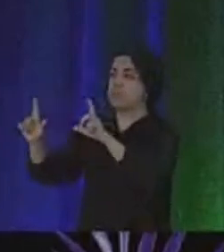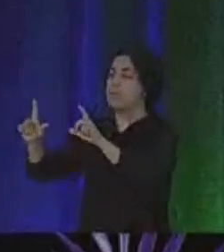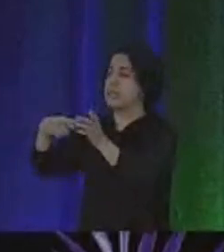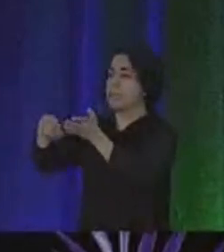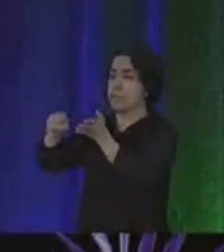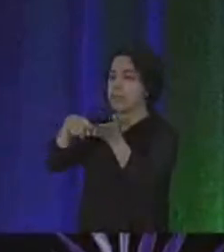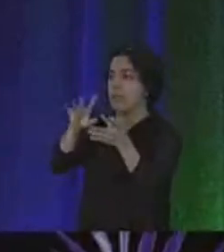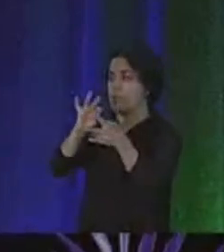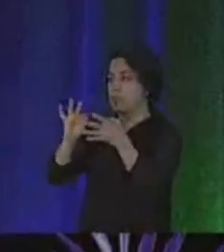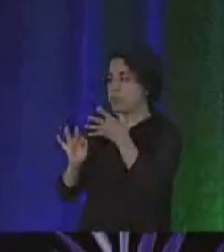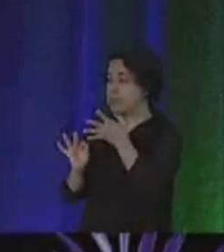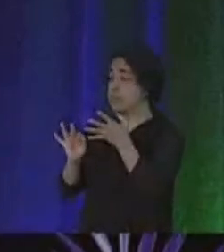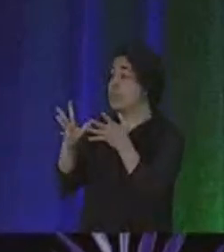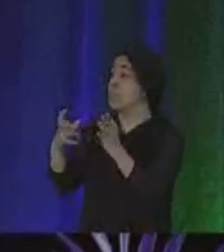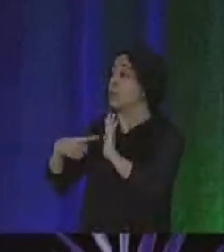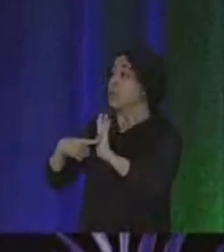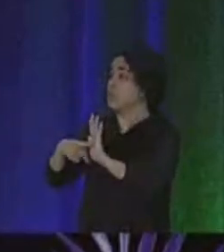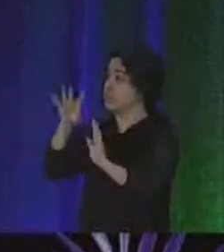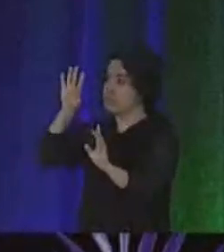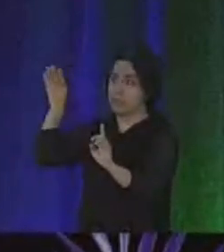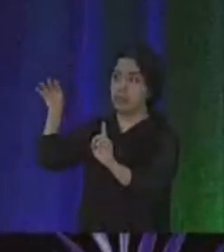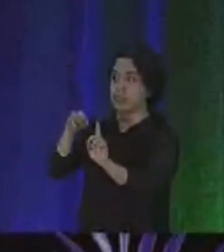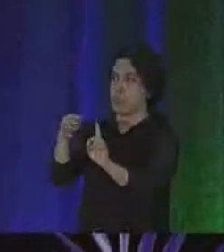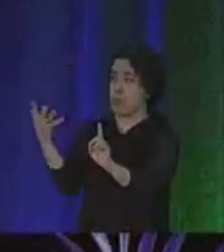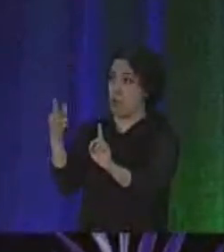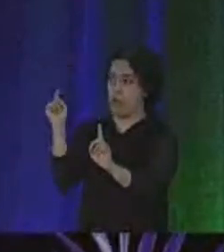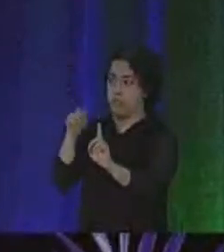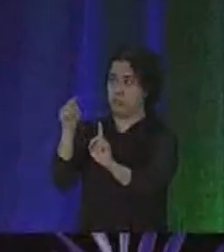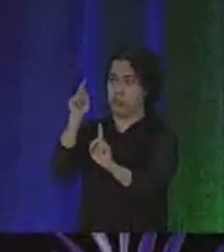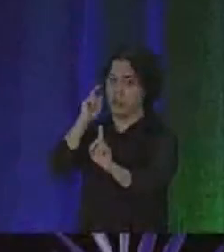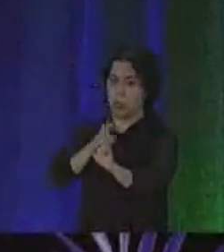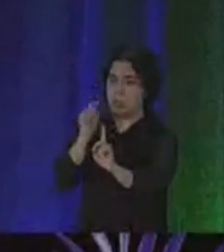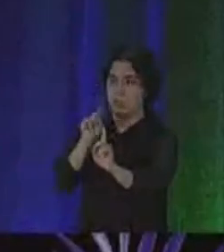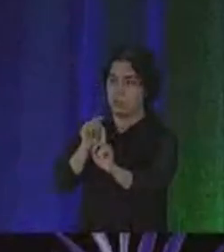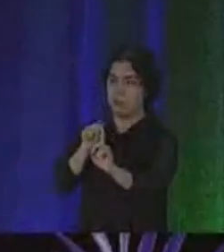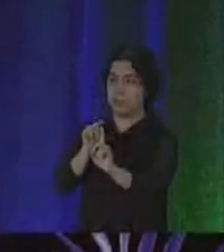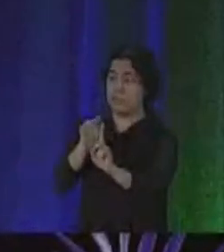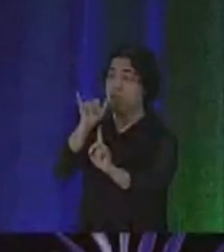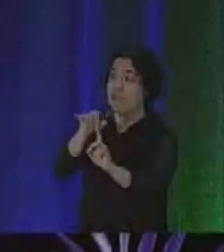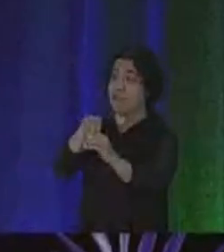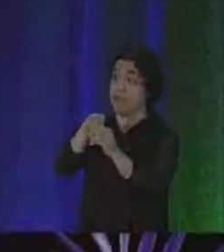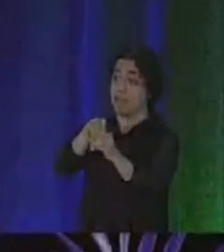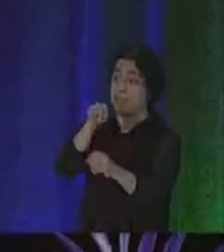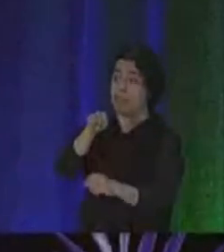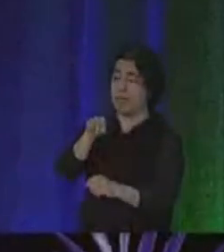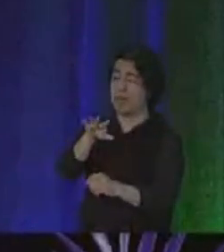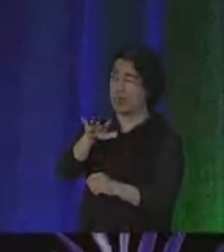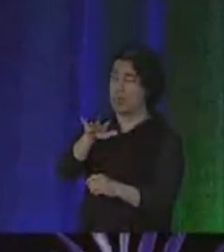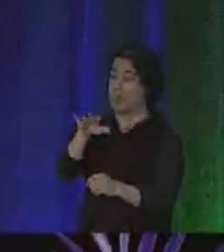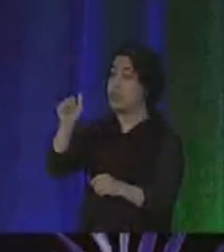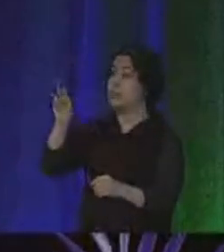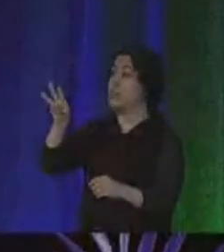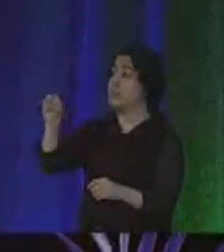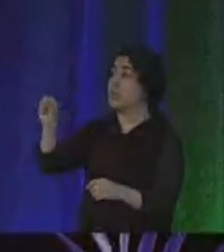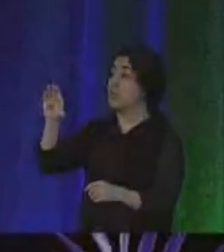want to go ahead and showcase is that over in the AWS